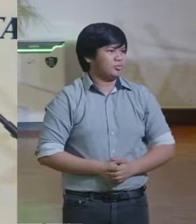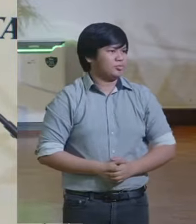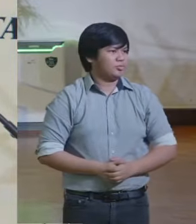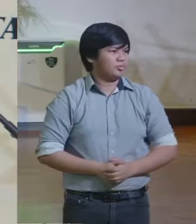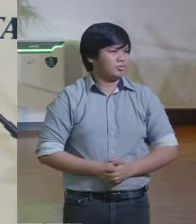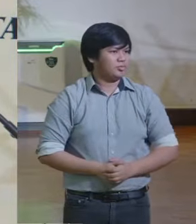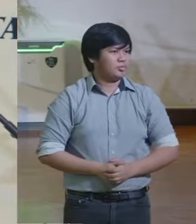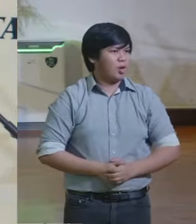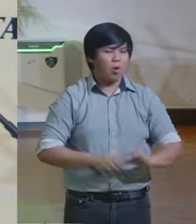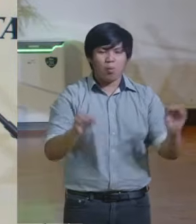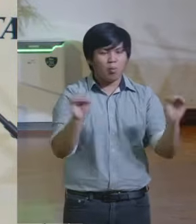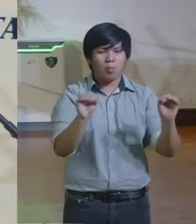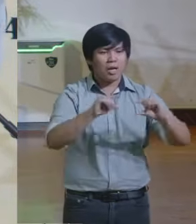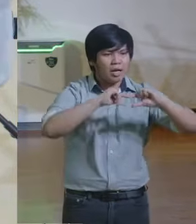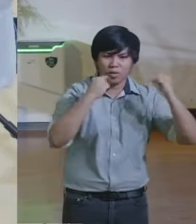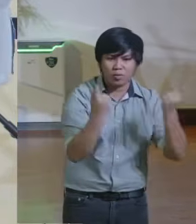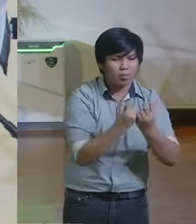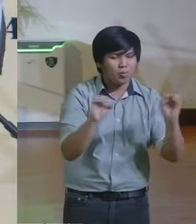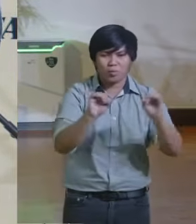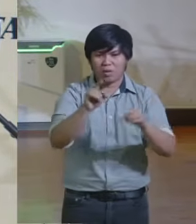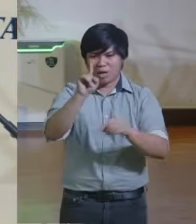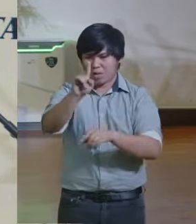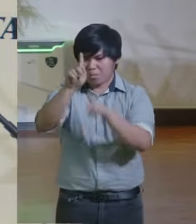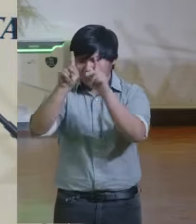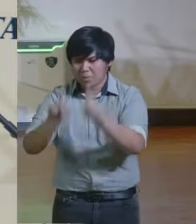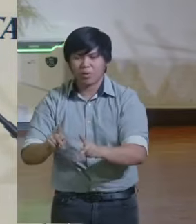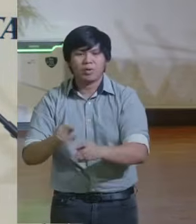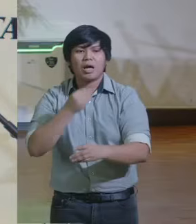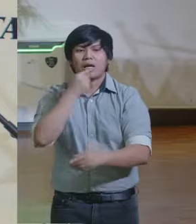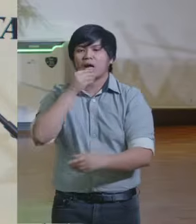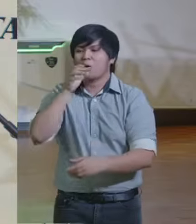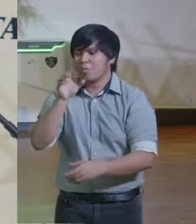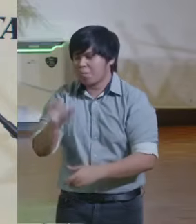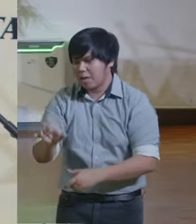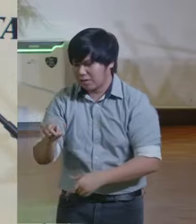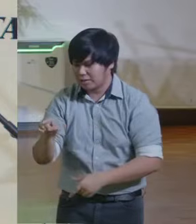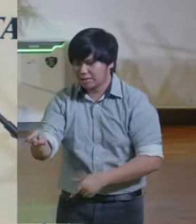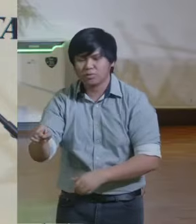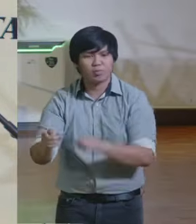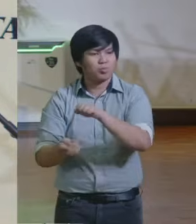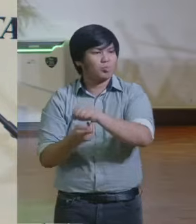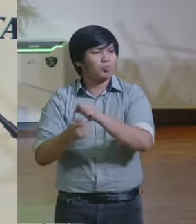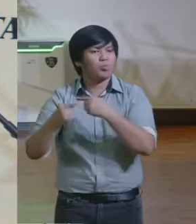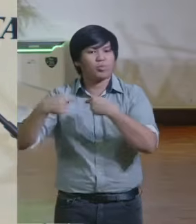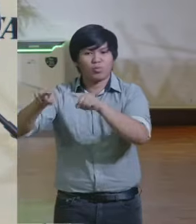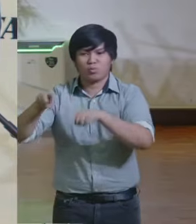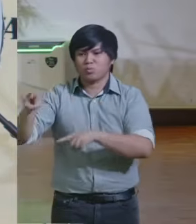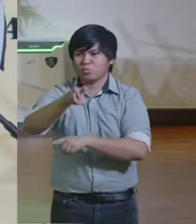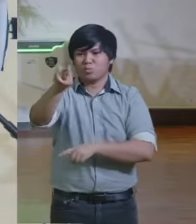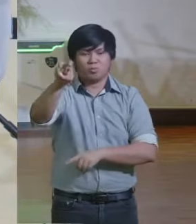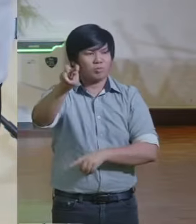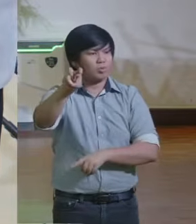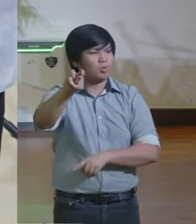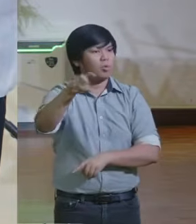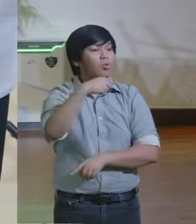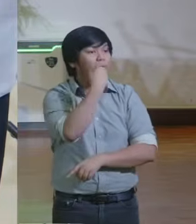man, not from men, but from God. Through Jesus Christ and God